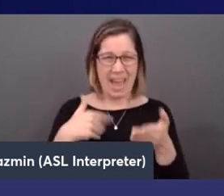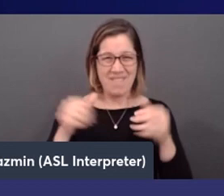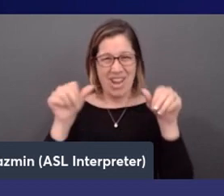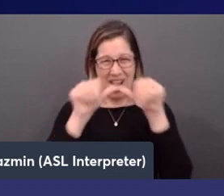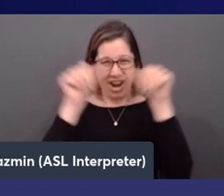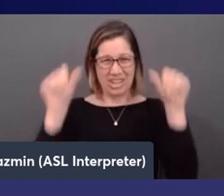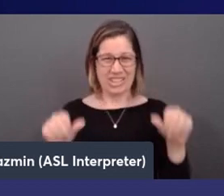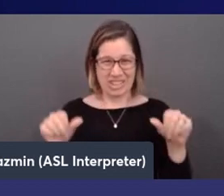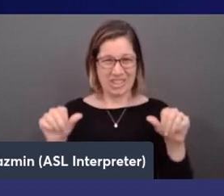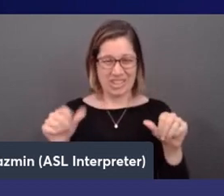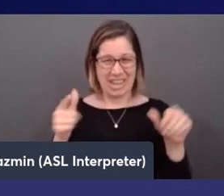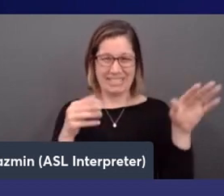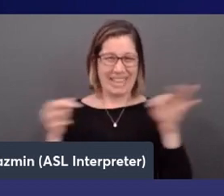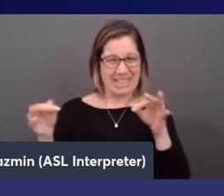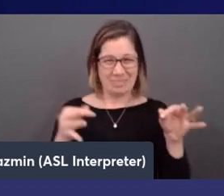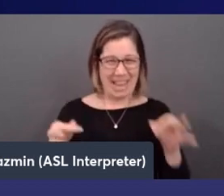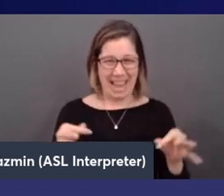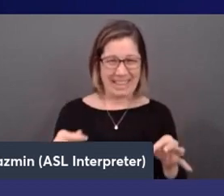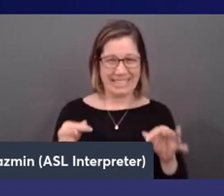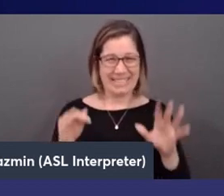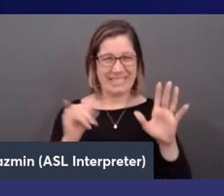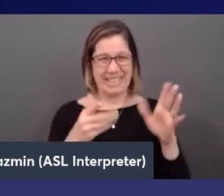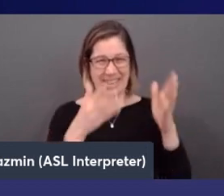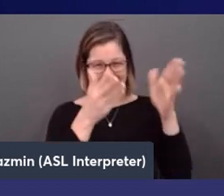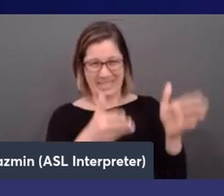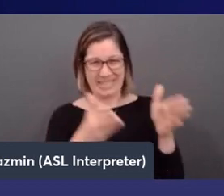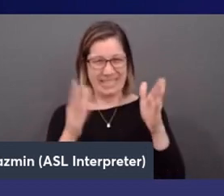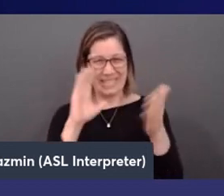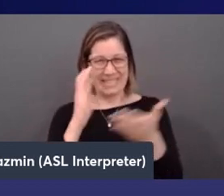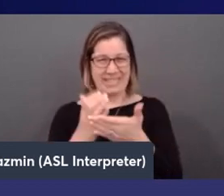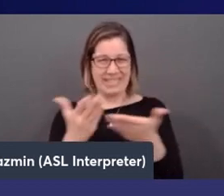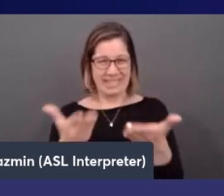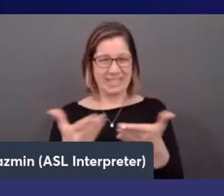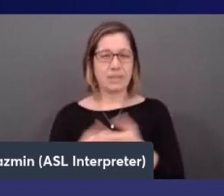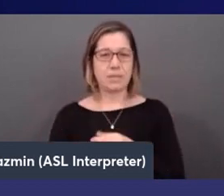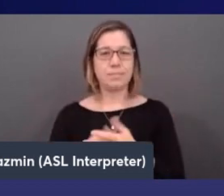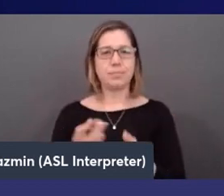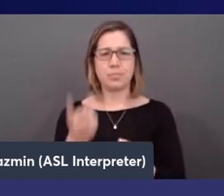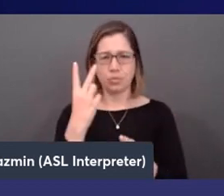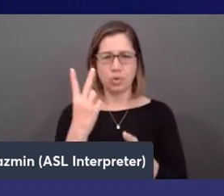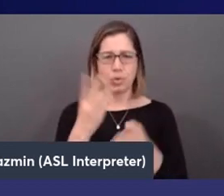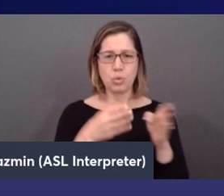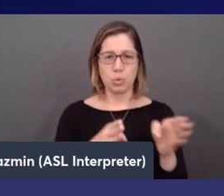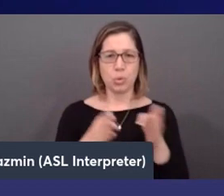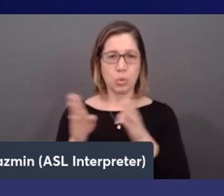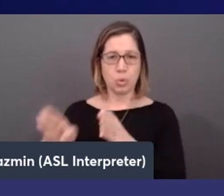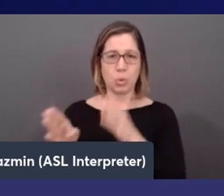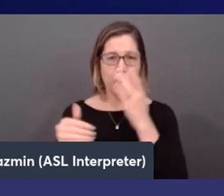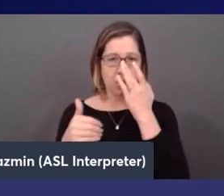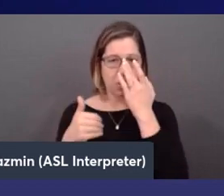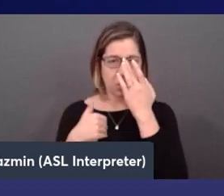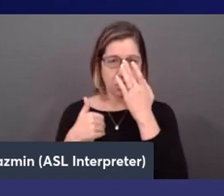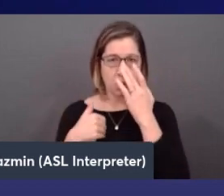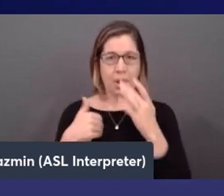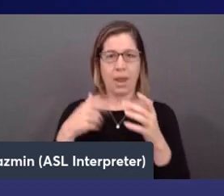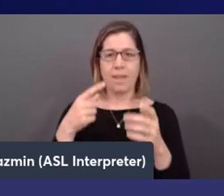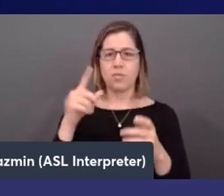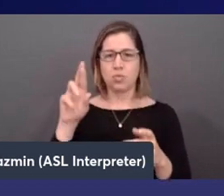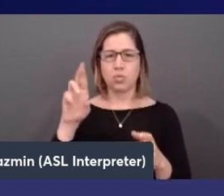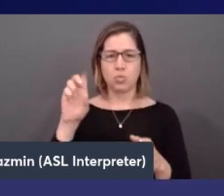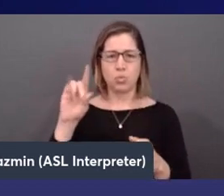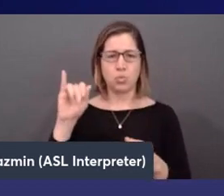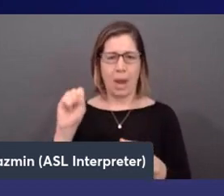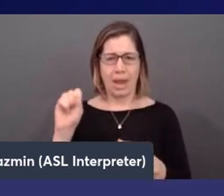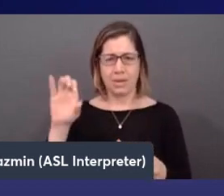diagram that explains us this. Uh, so there's two ways to have Redis clusters, right? One is what we call the